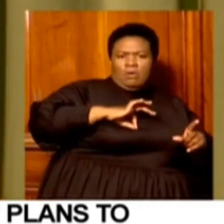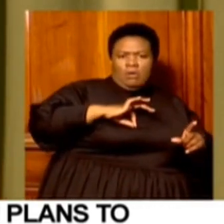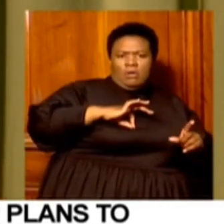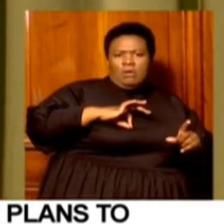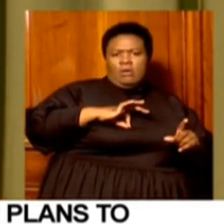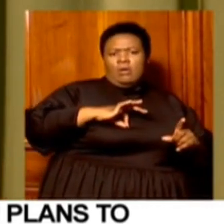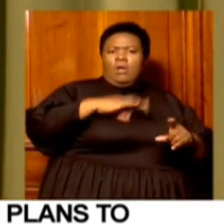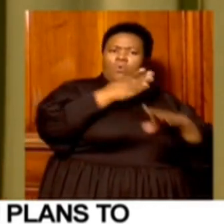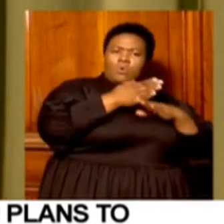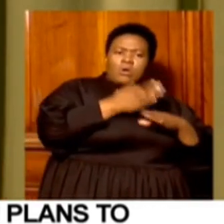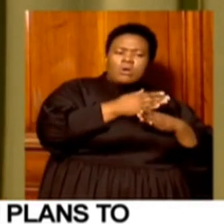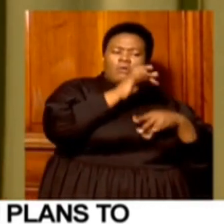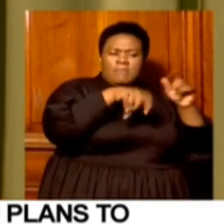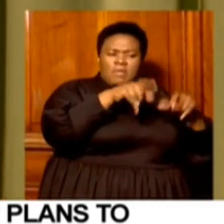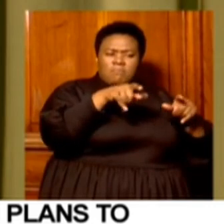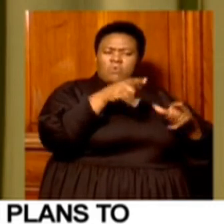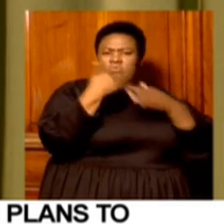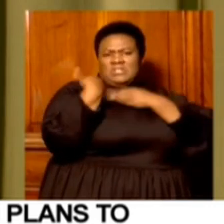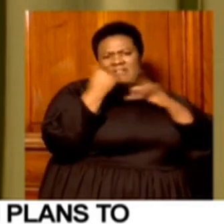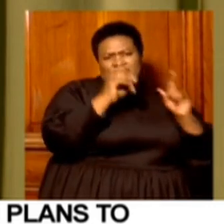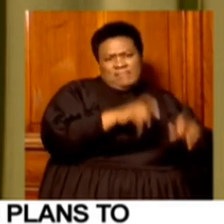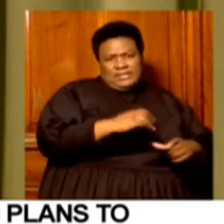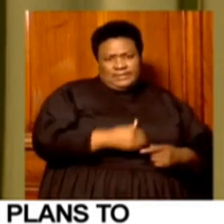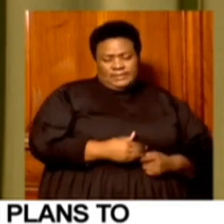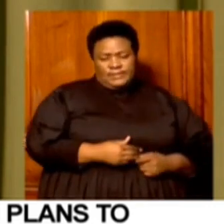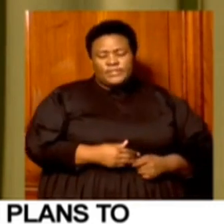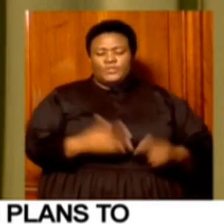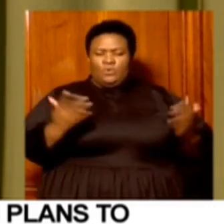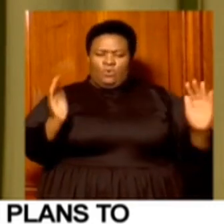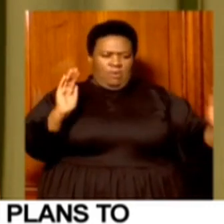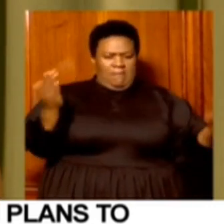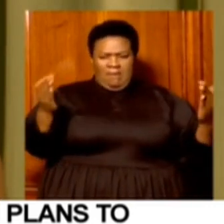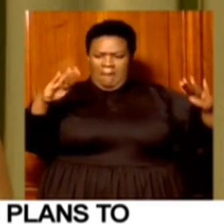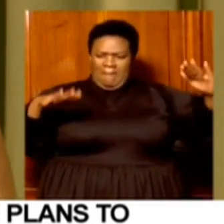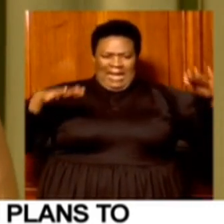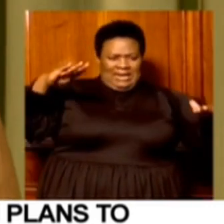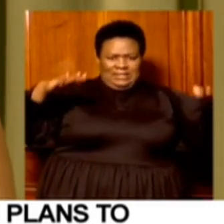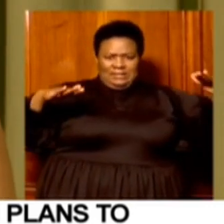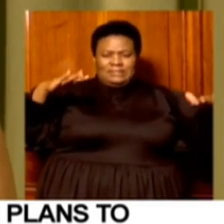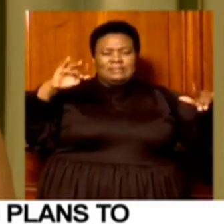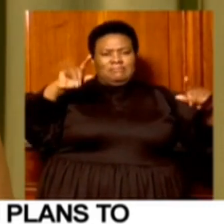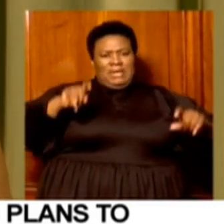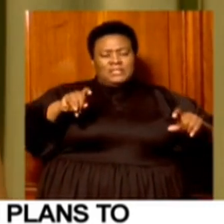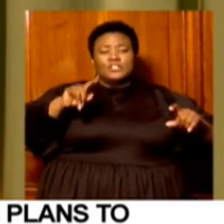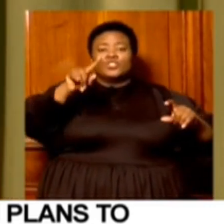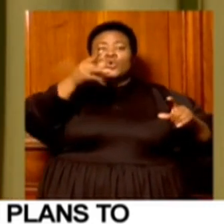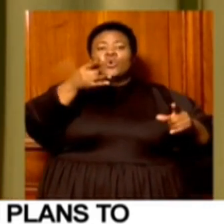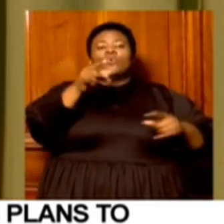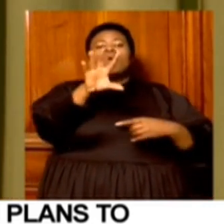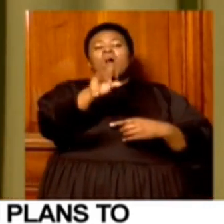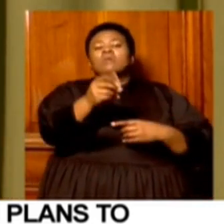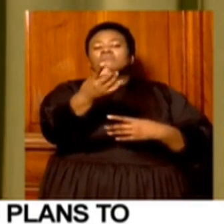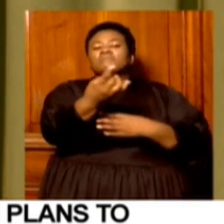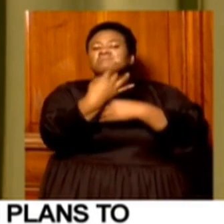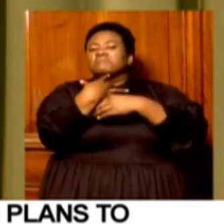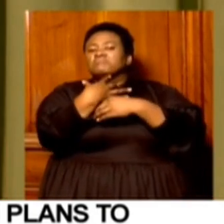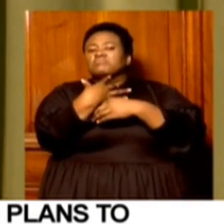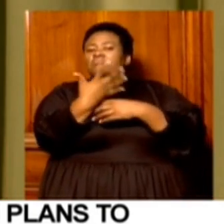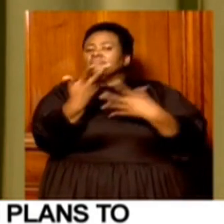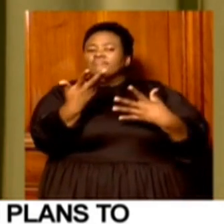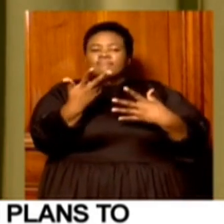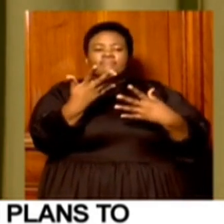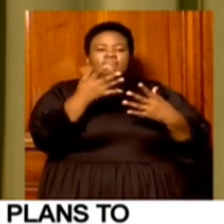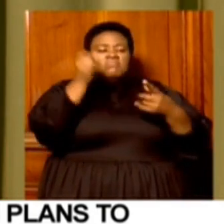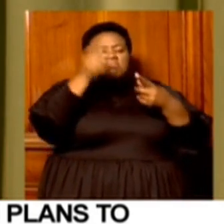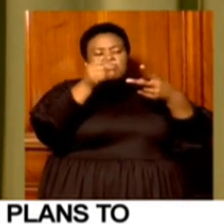strong measures, which we then said to them, okay, what are the measures that you can give us that we need to implement? They say, implement the following